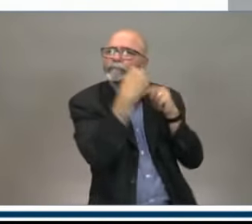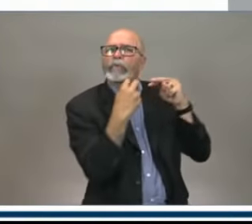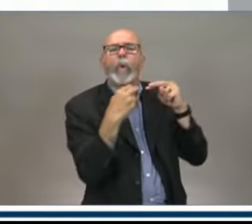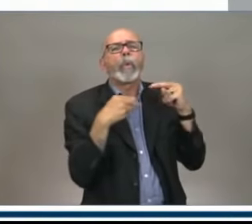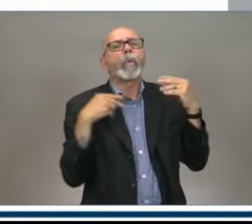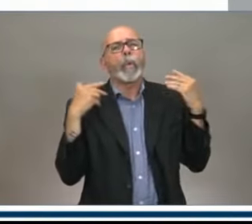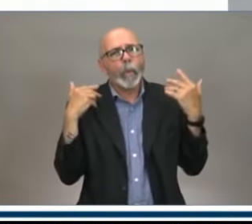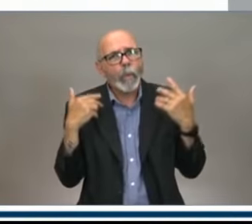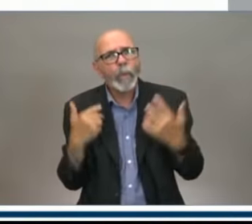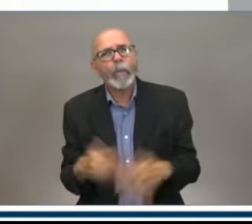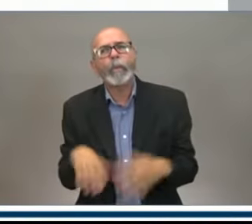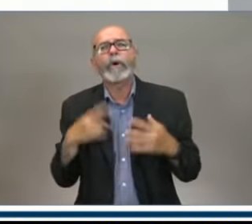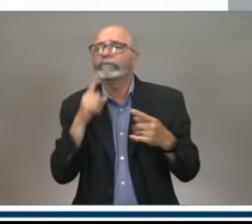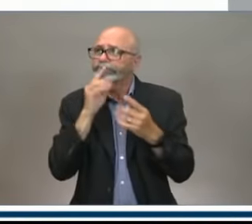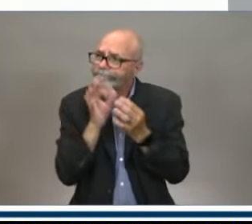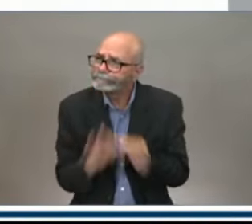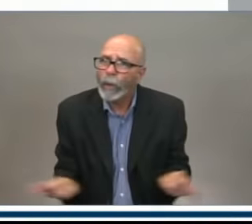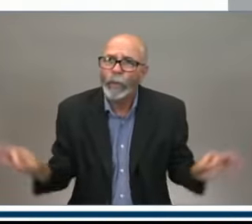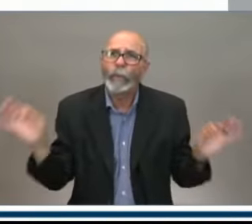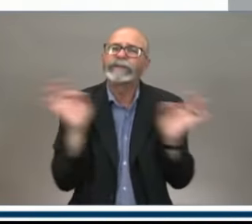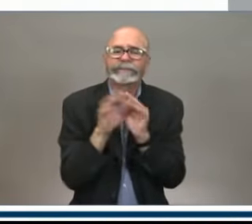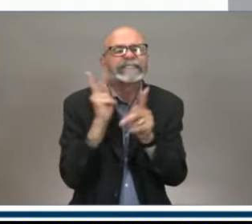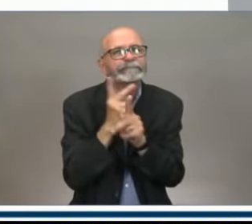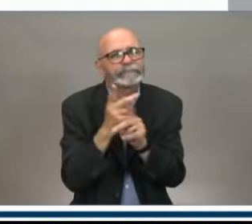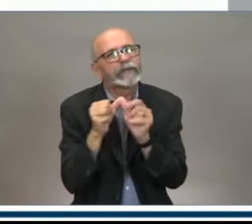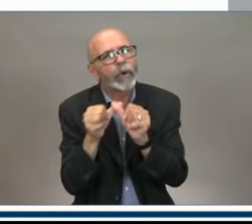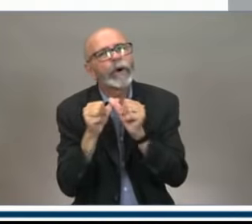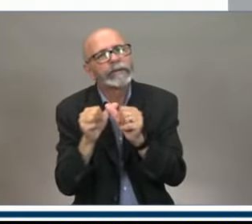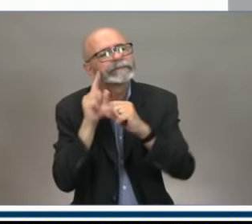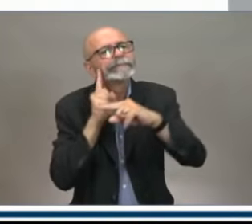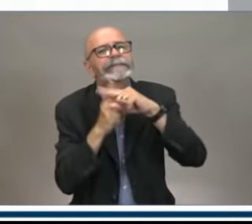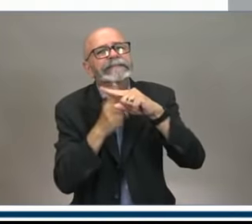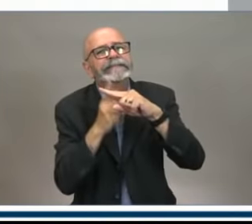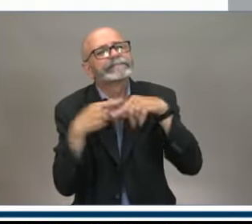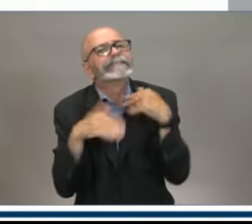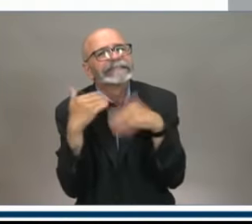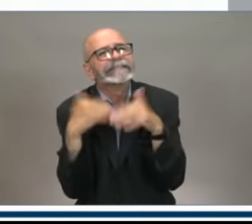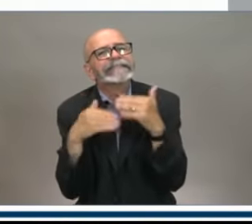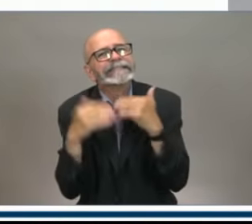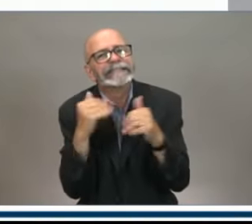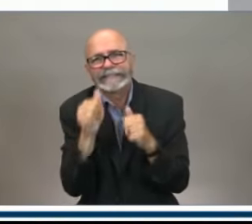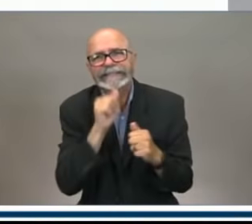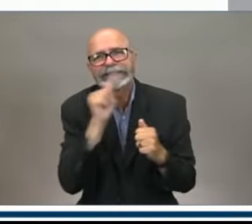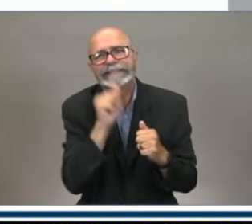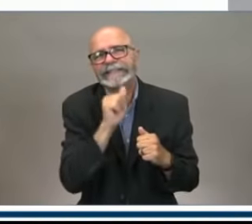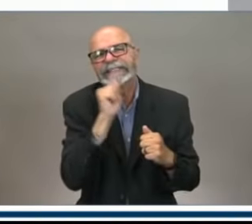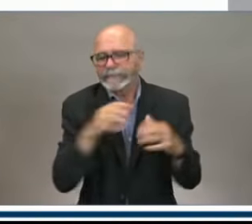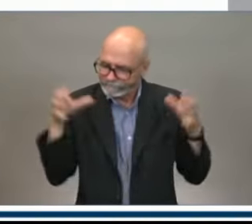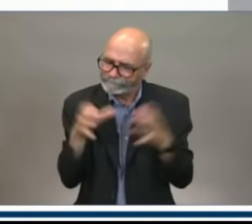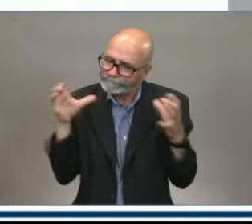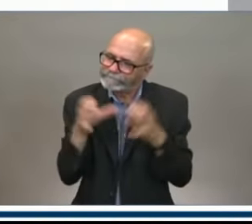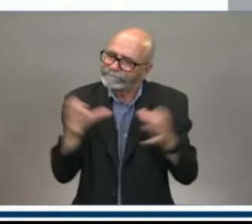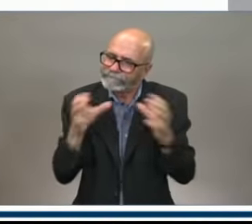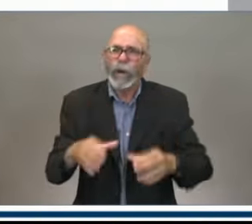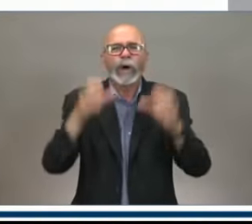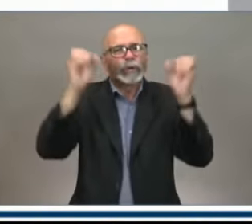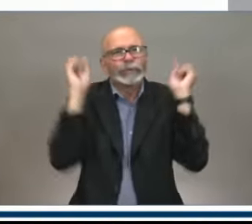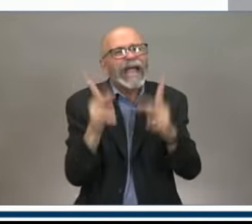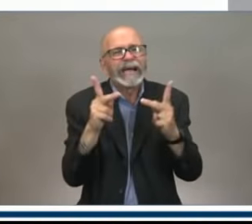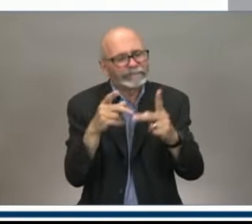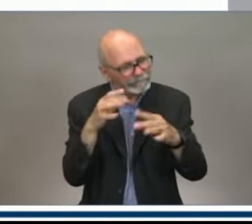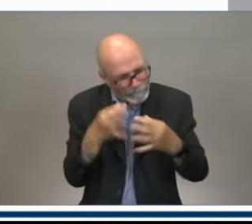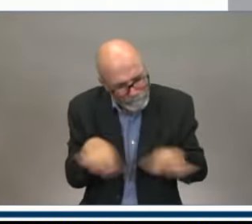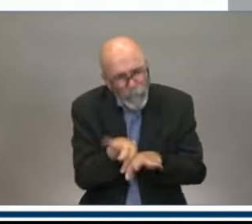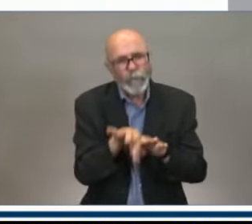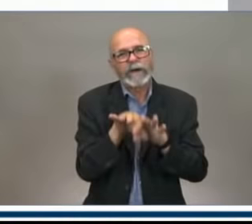we maintain this, that we continue to stick together, to come together as a community. Our reopening and